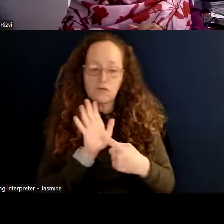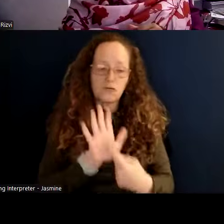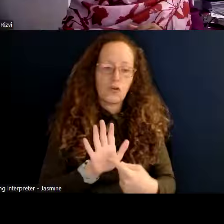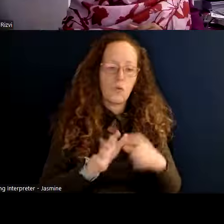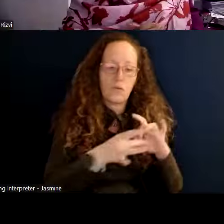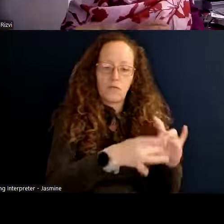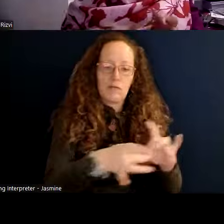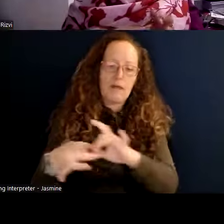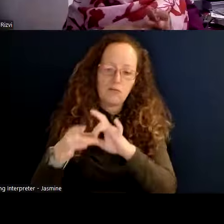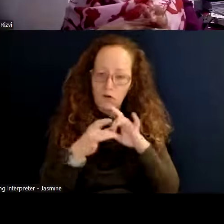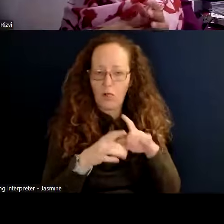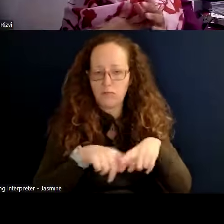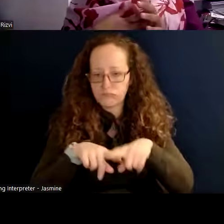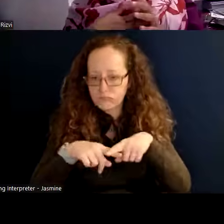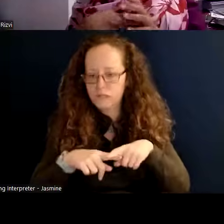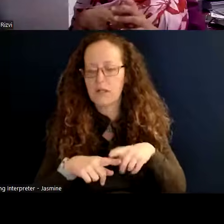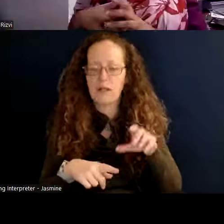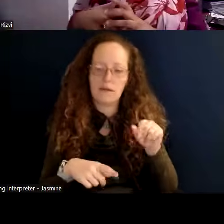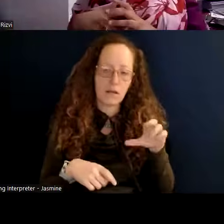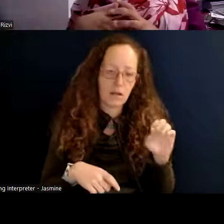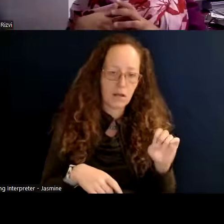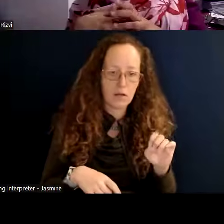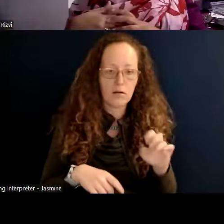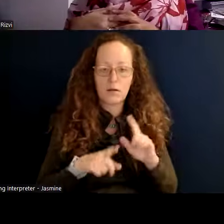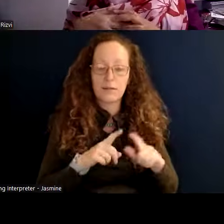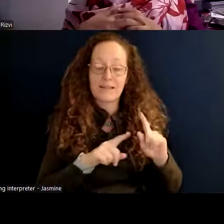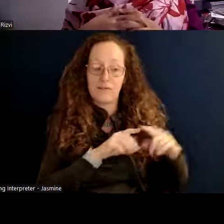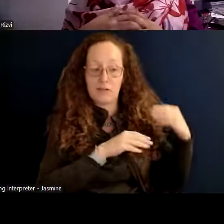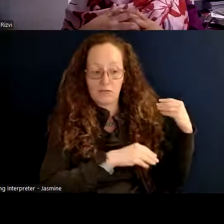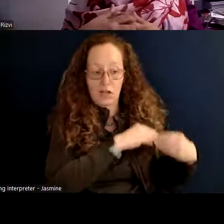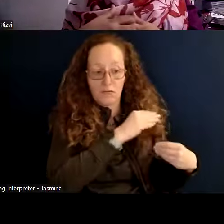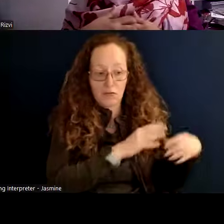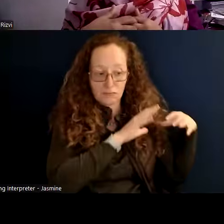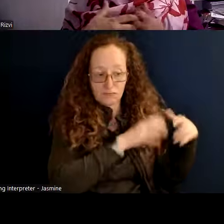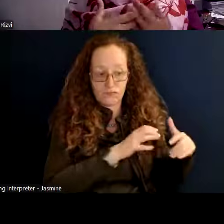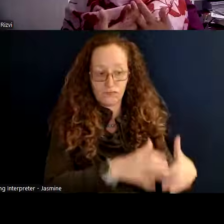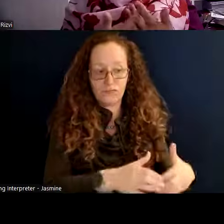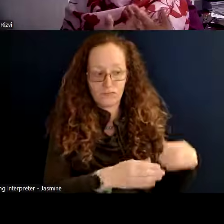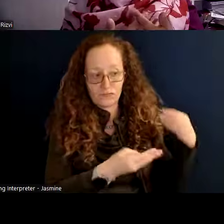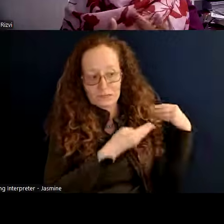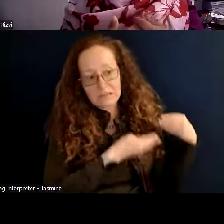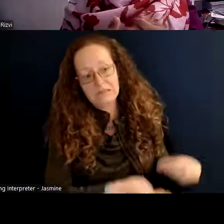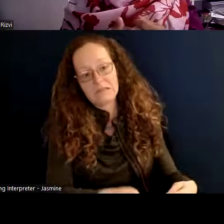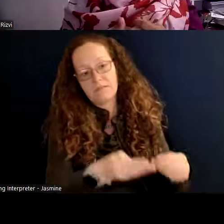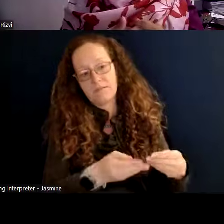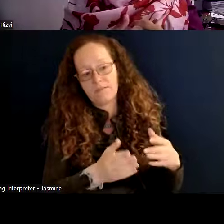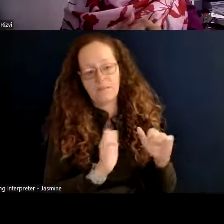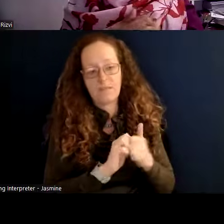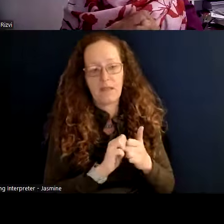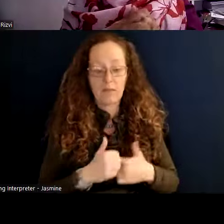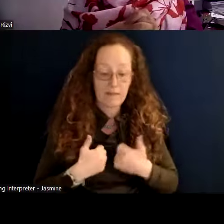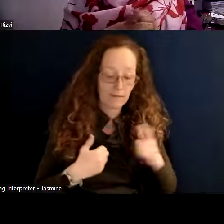of communication and care between the generations and the spaces within which they live and how they experience human